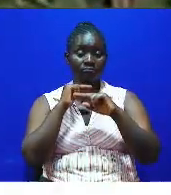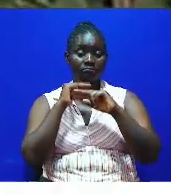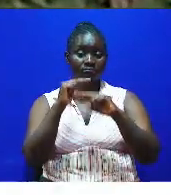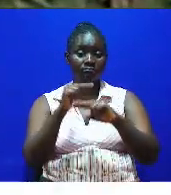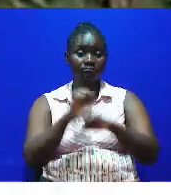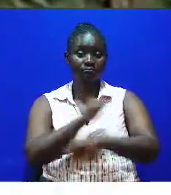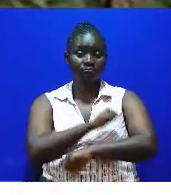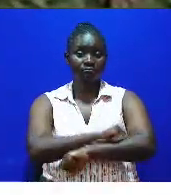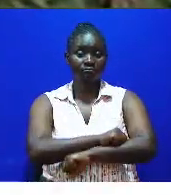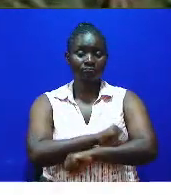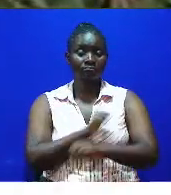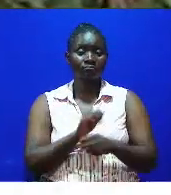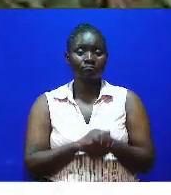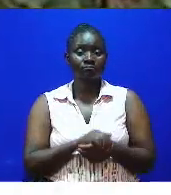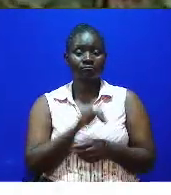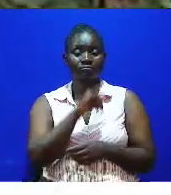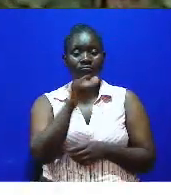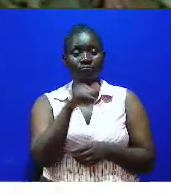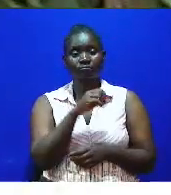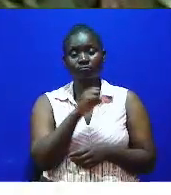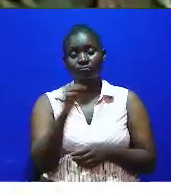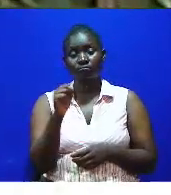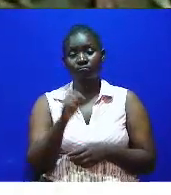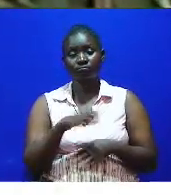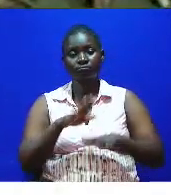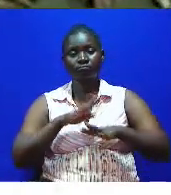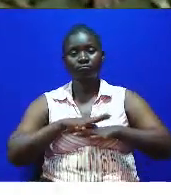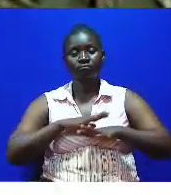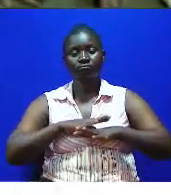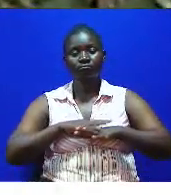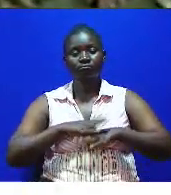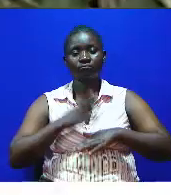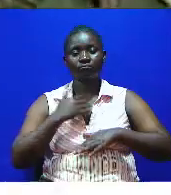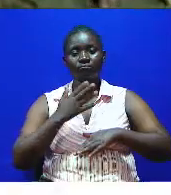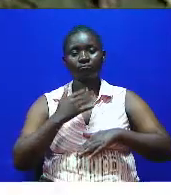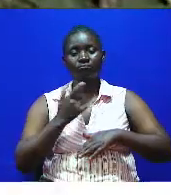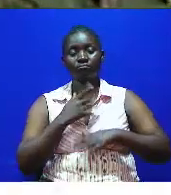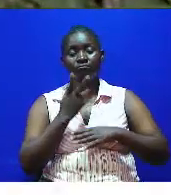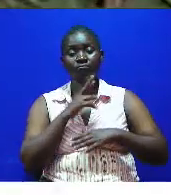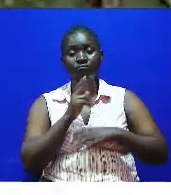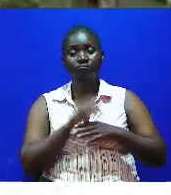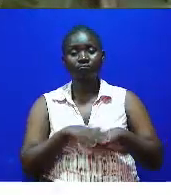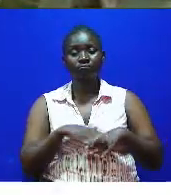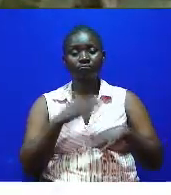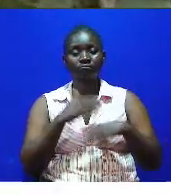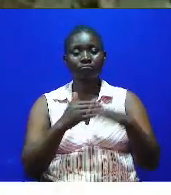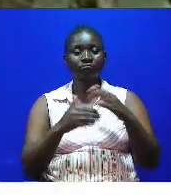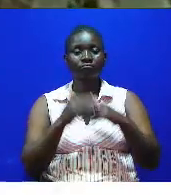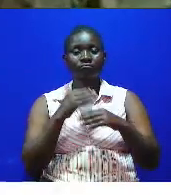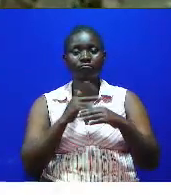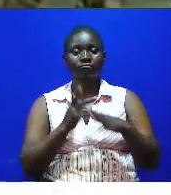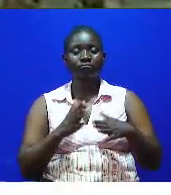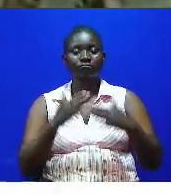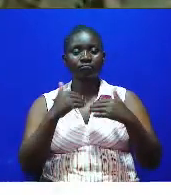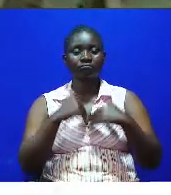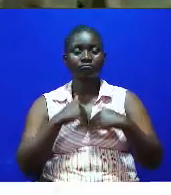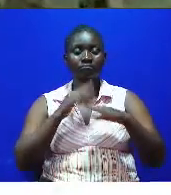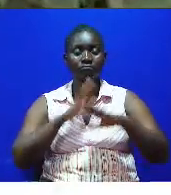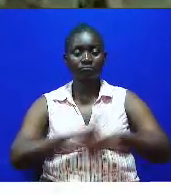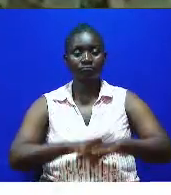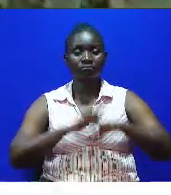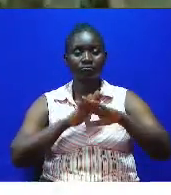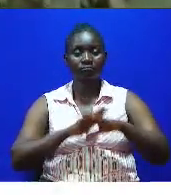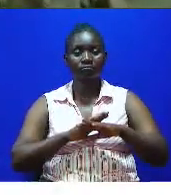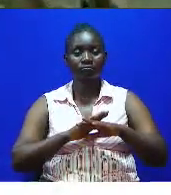senior secondary schools no to what enough infrastructure no to what amaga jaisa ini la simbiro laparatory